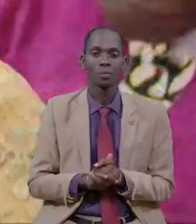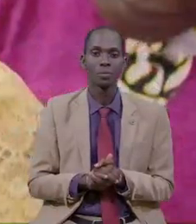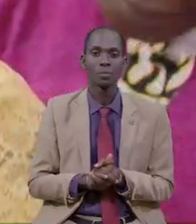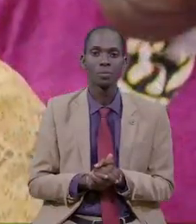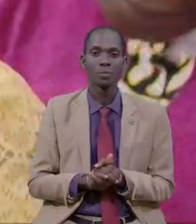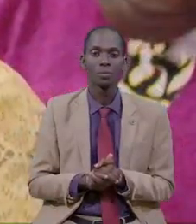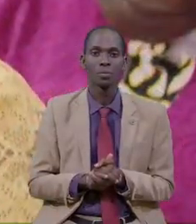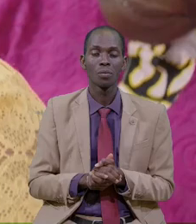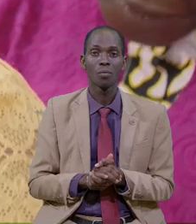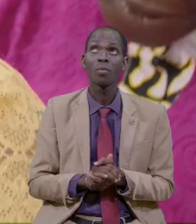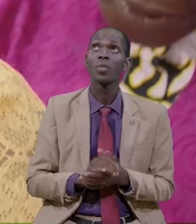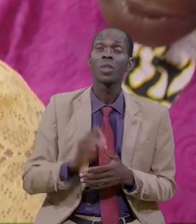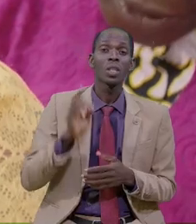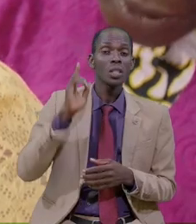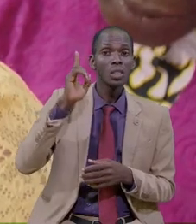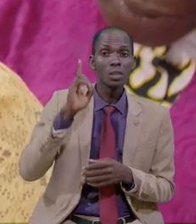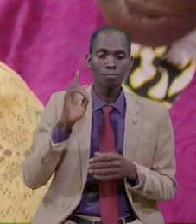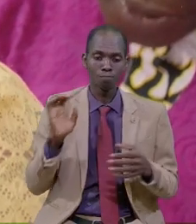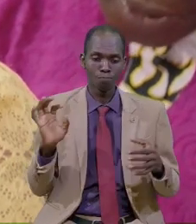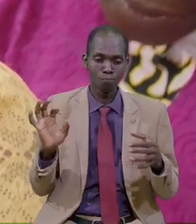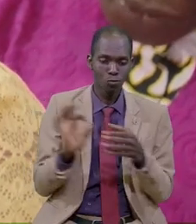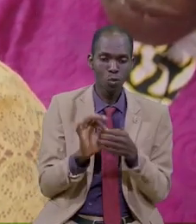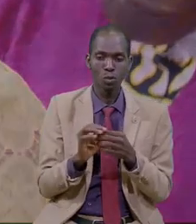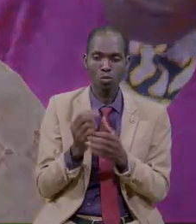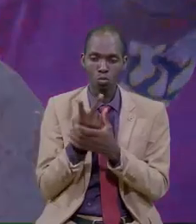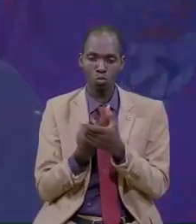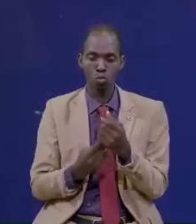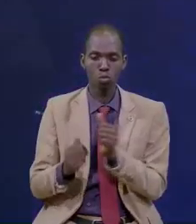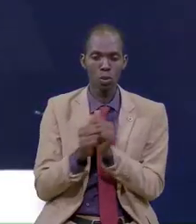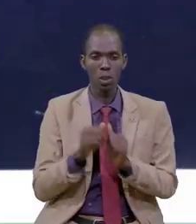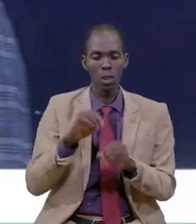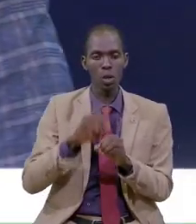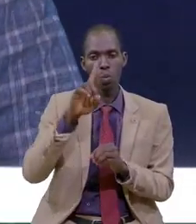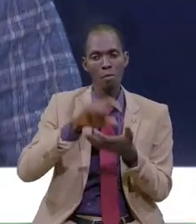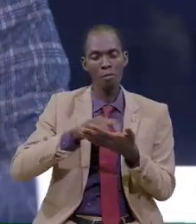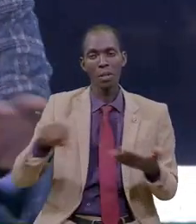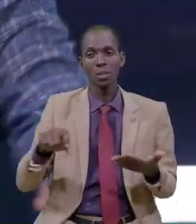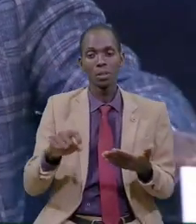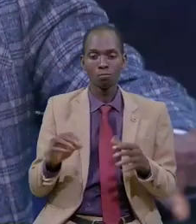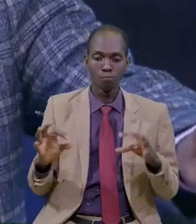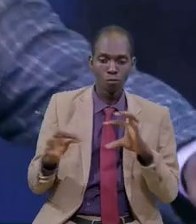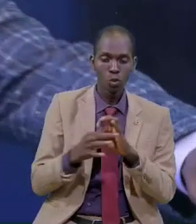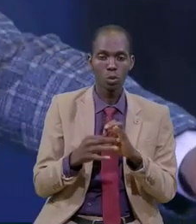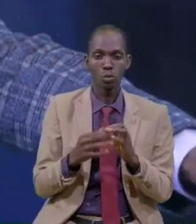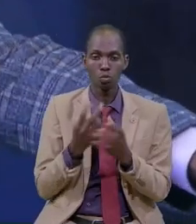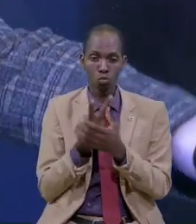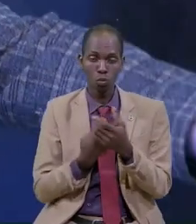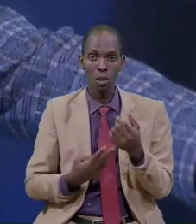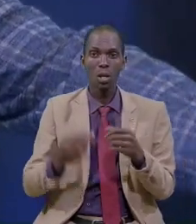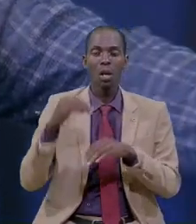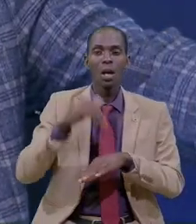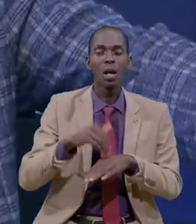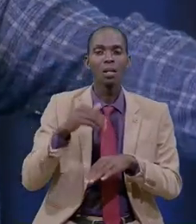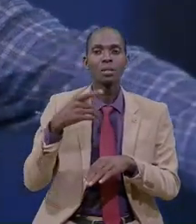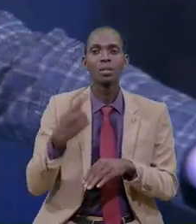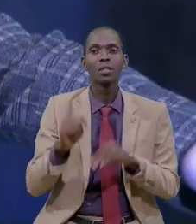He joined them together in one verse. He joined them together at the victory